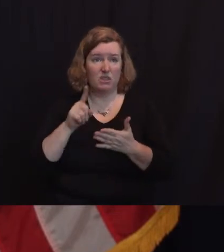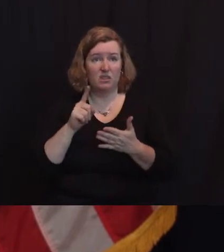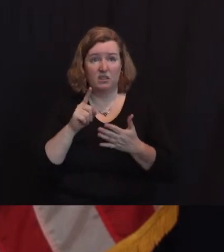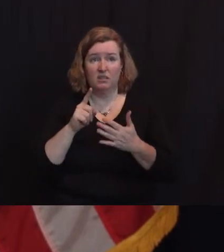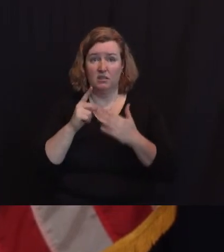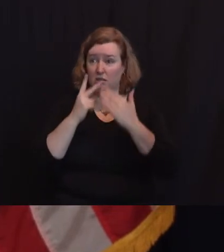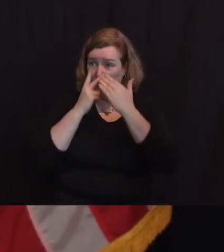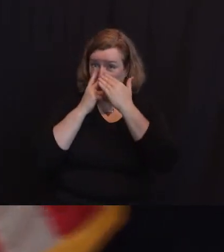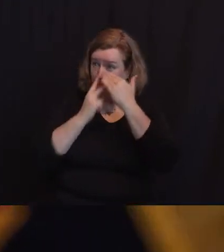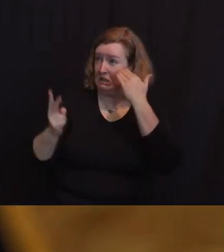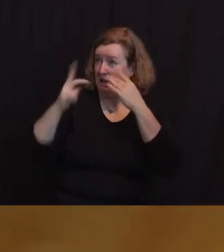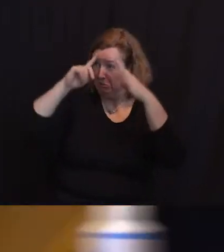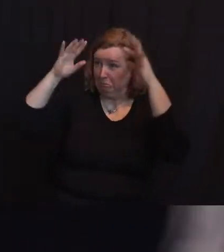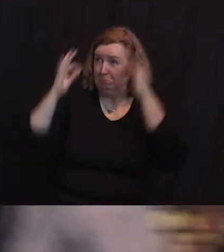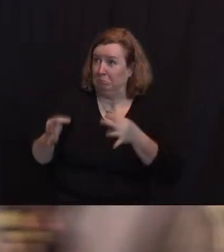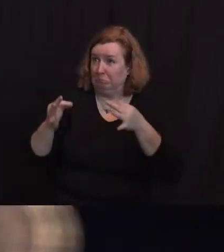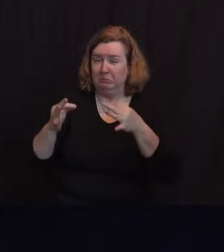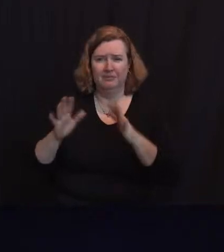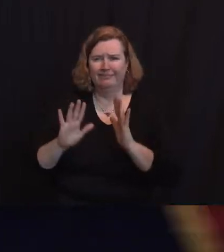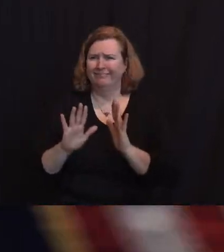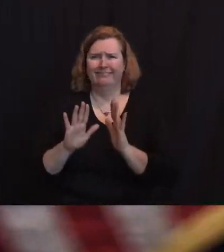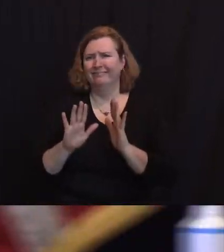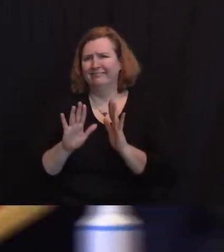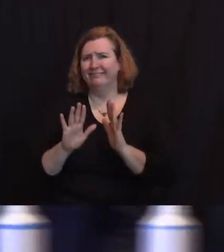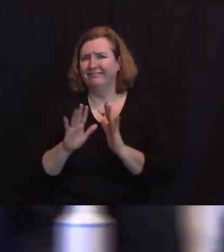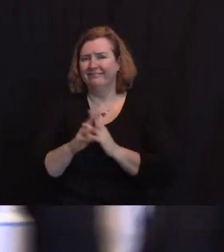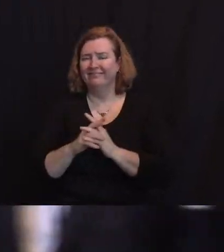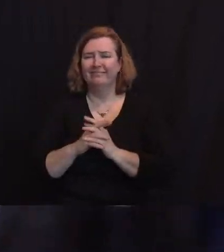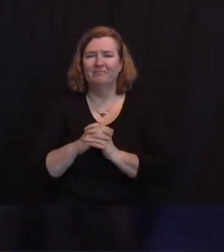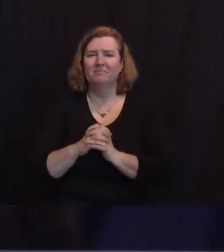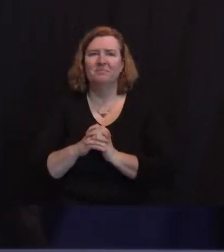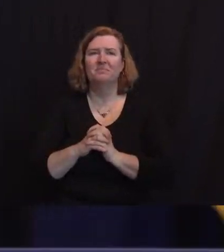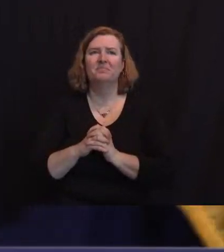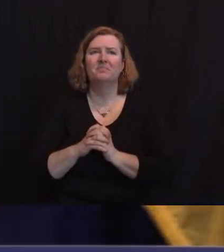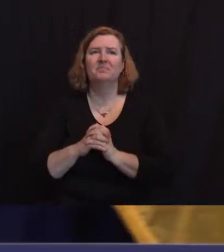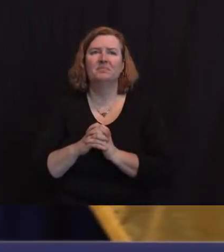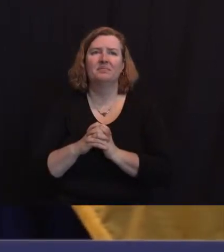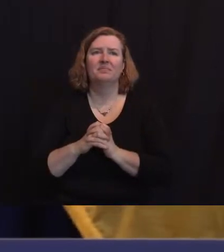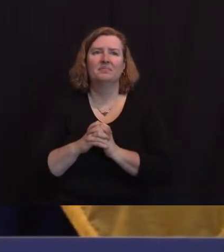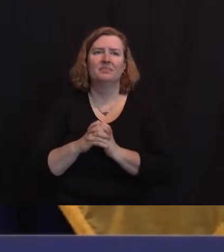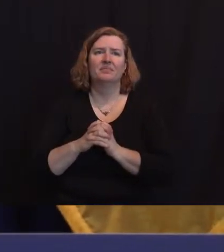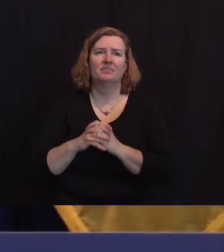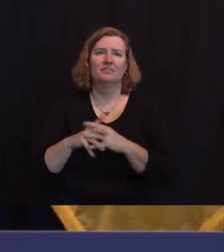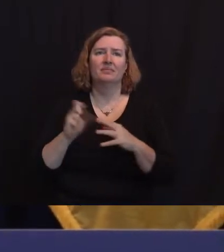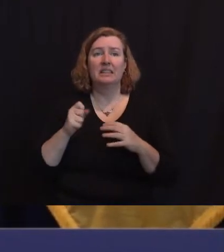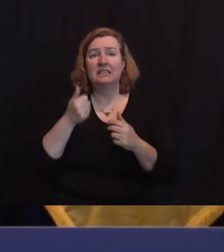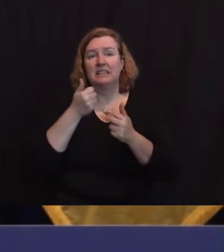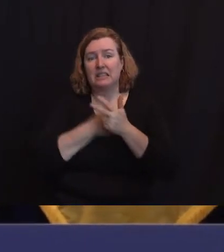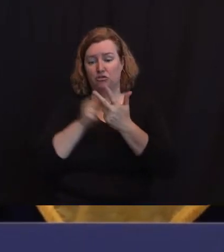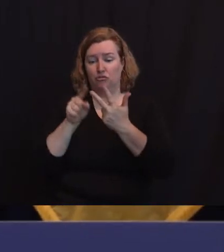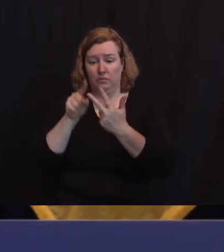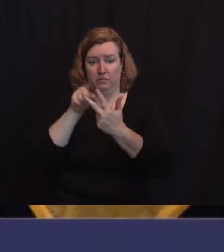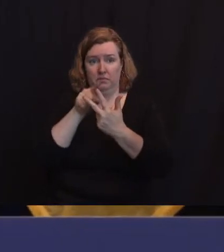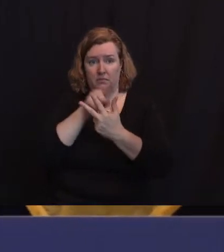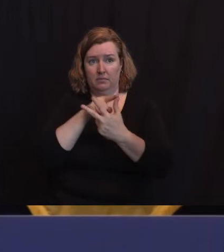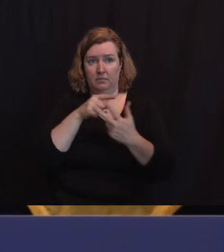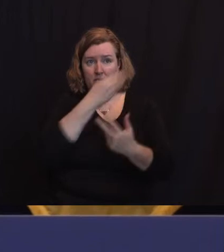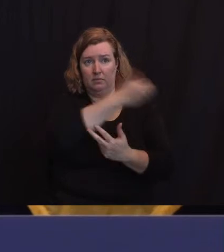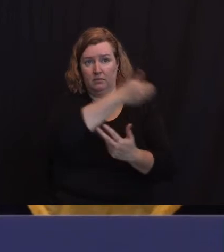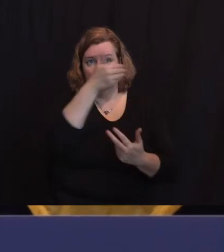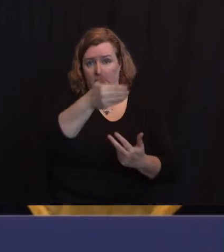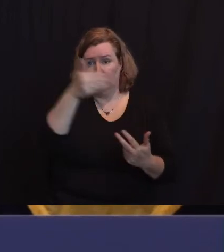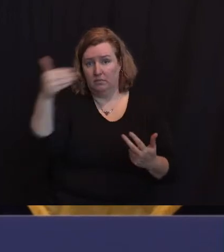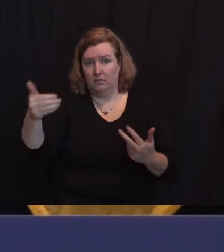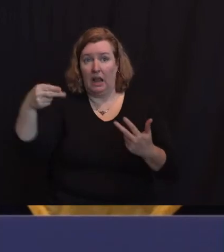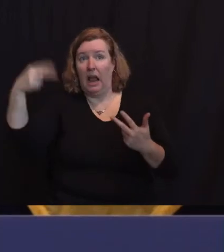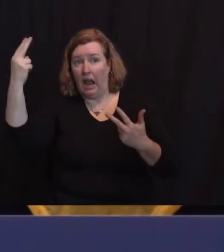and we didn't repeat them today, but there are very specific assumptions which underpin, we're good, Daniel, which underpin each of the three